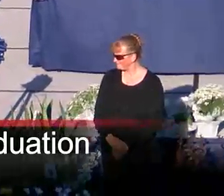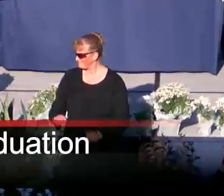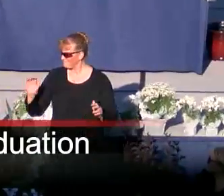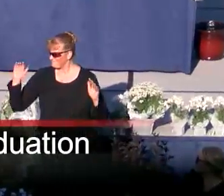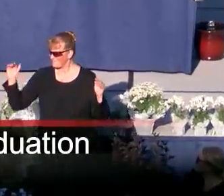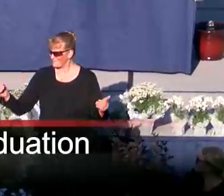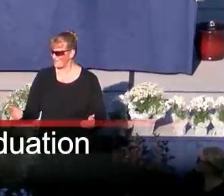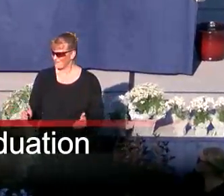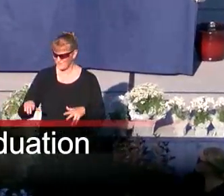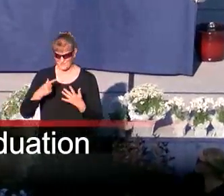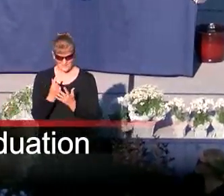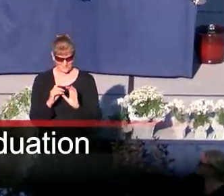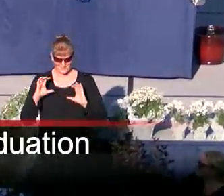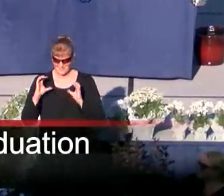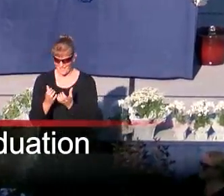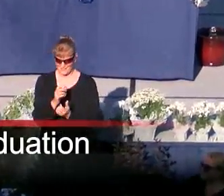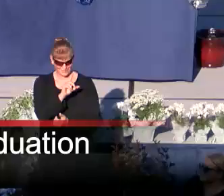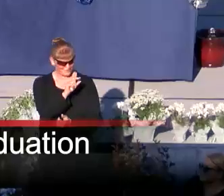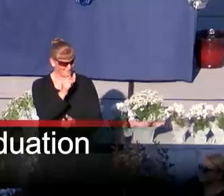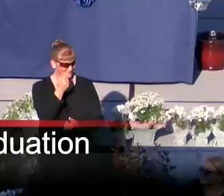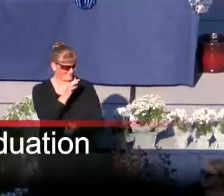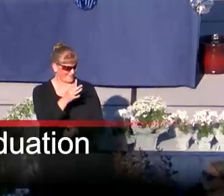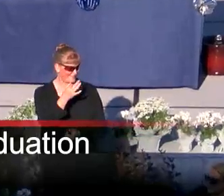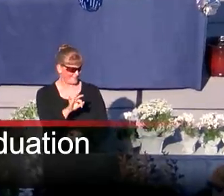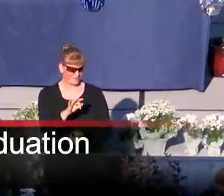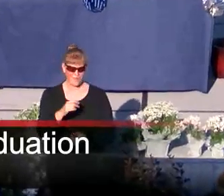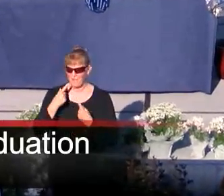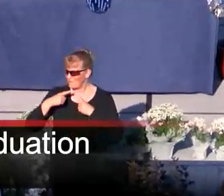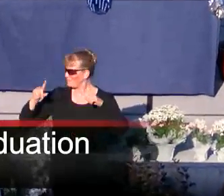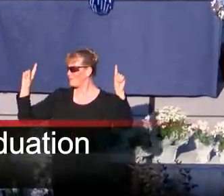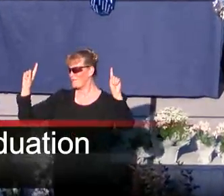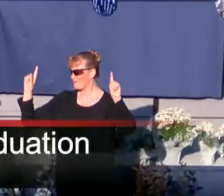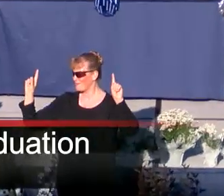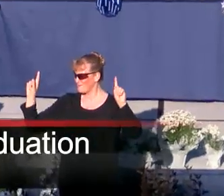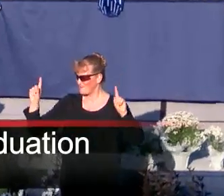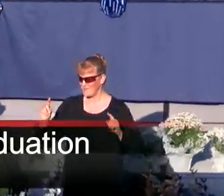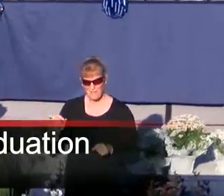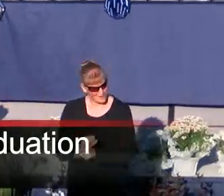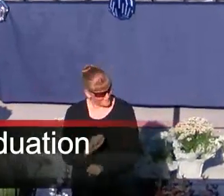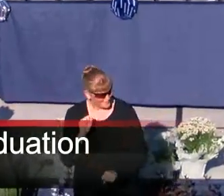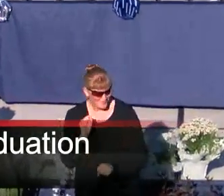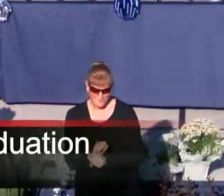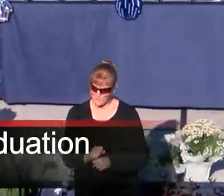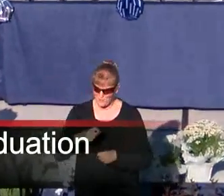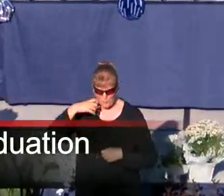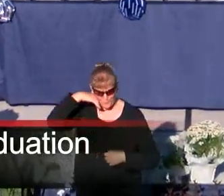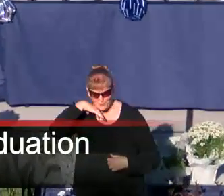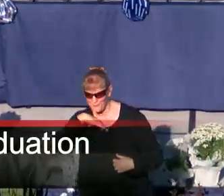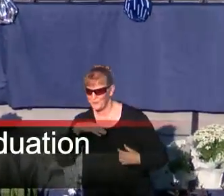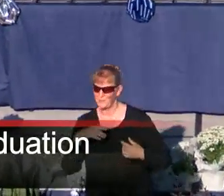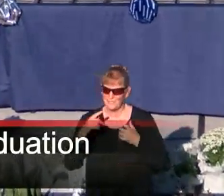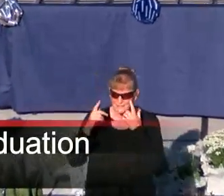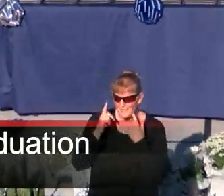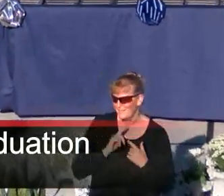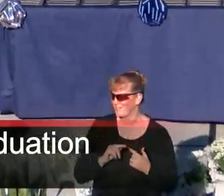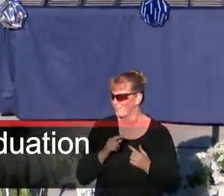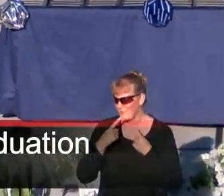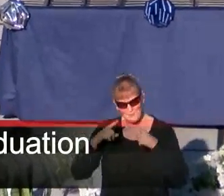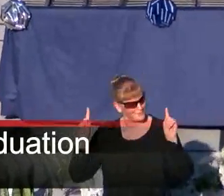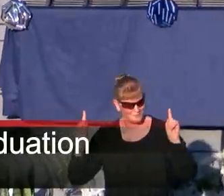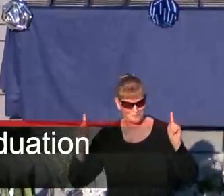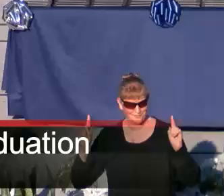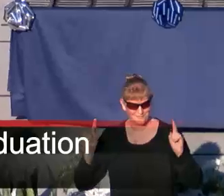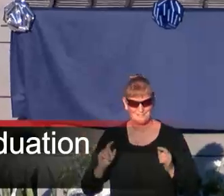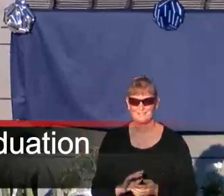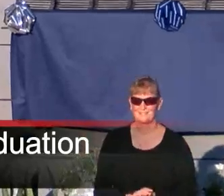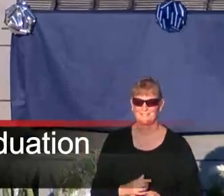Welcome, graduating class of 2019. We finally made it. All the hard work, sweat, and tears have finally paid off. As